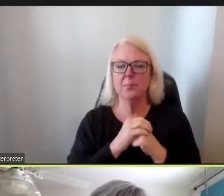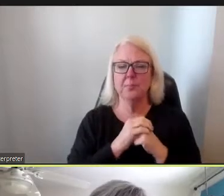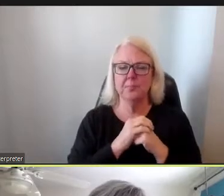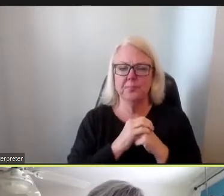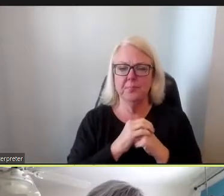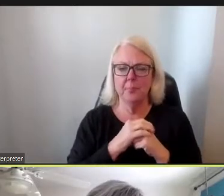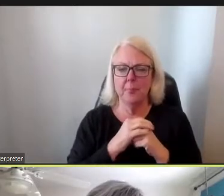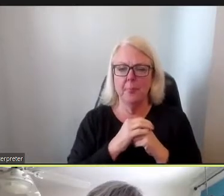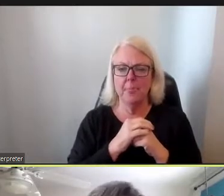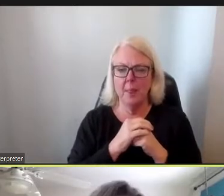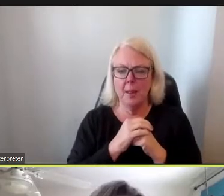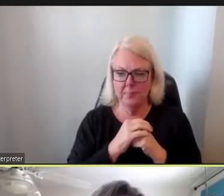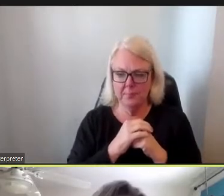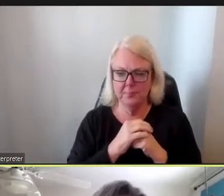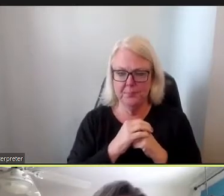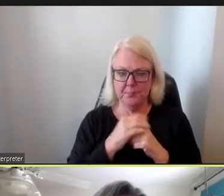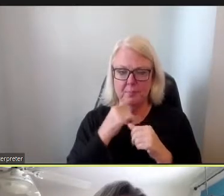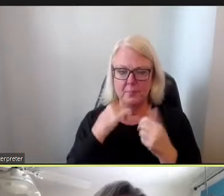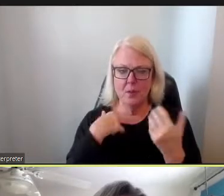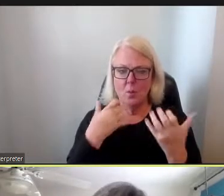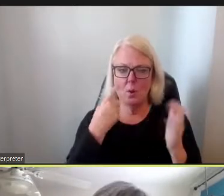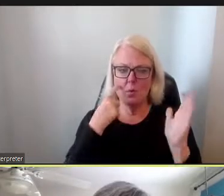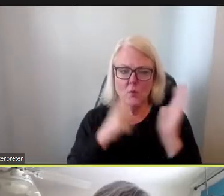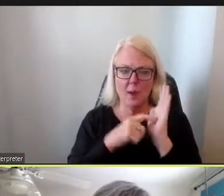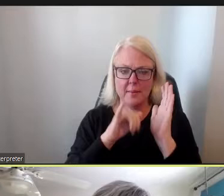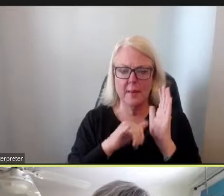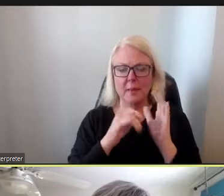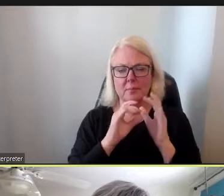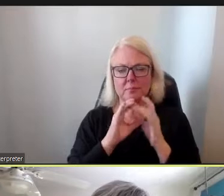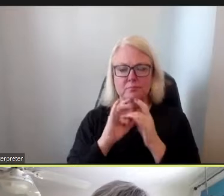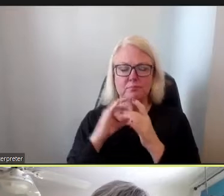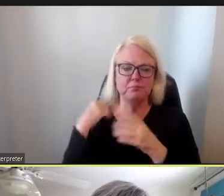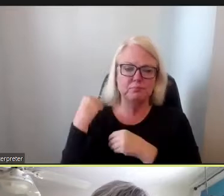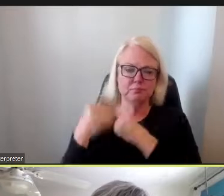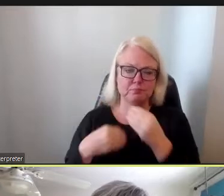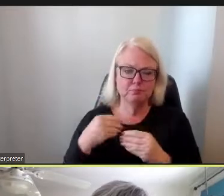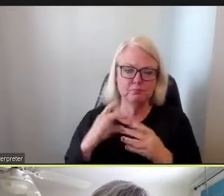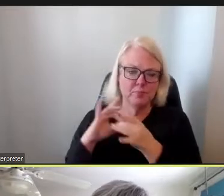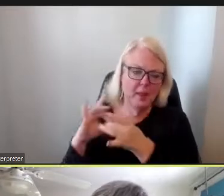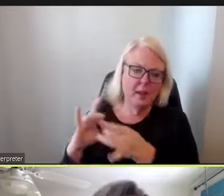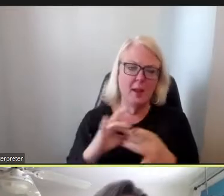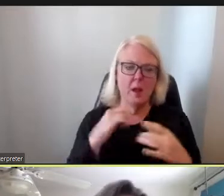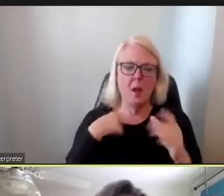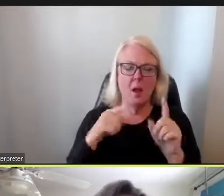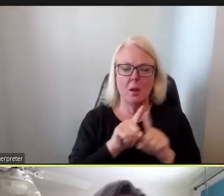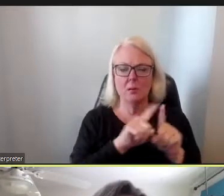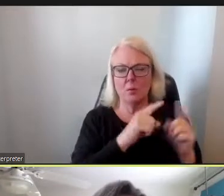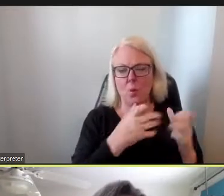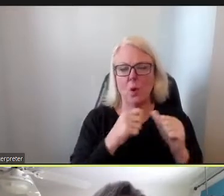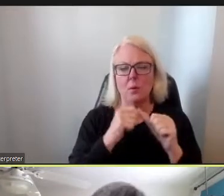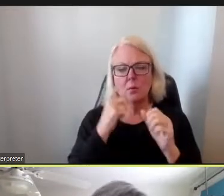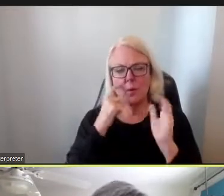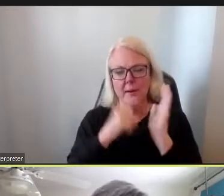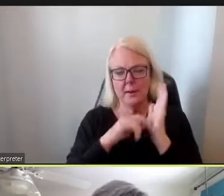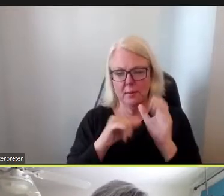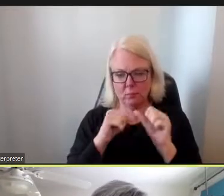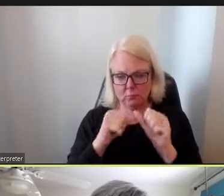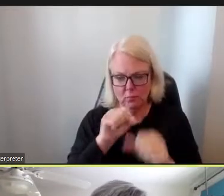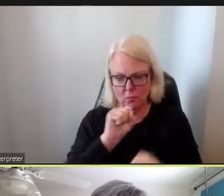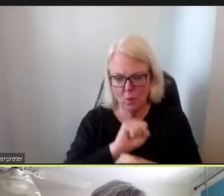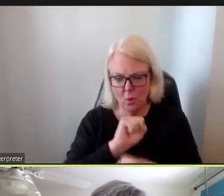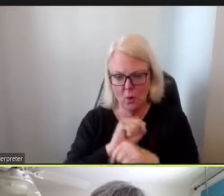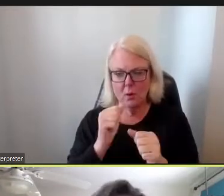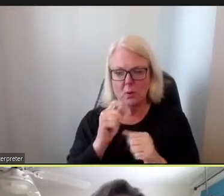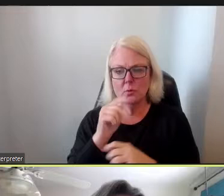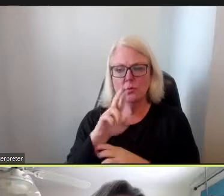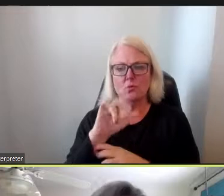I want to recognize those ancestral ties, but I also want to recognize the ongoing work of the tribal nations who are connected